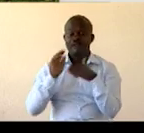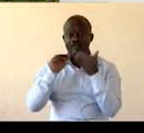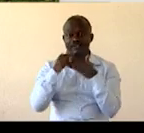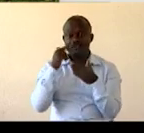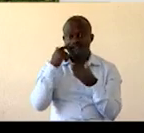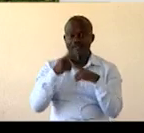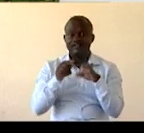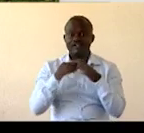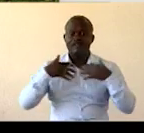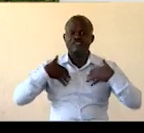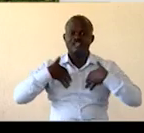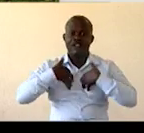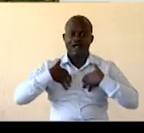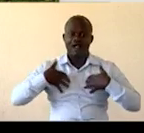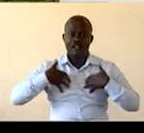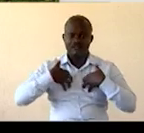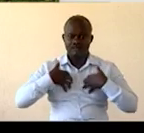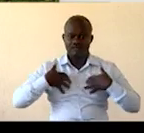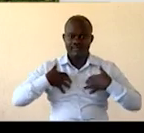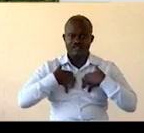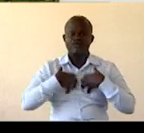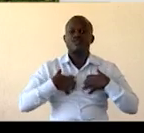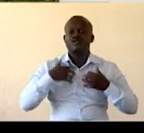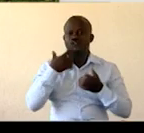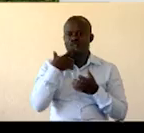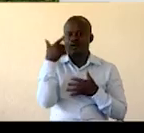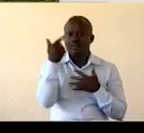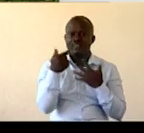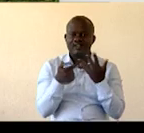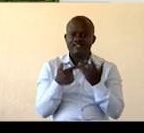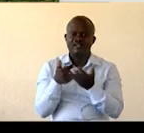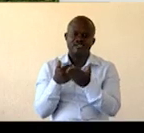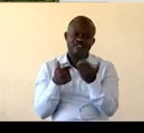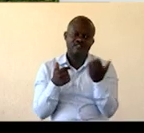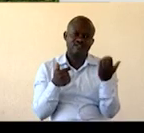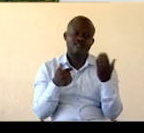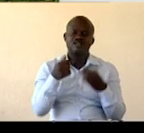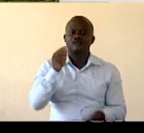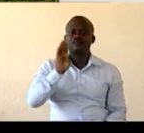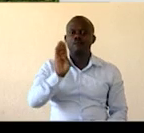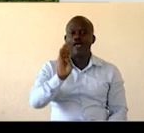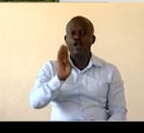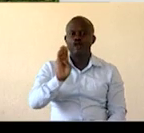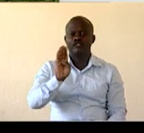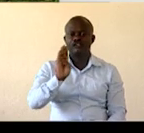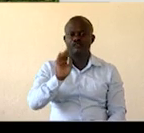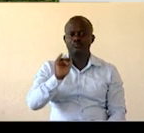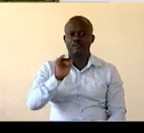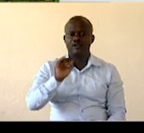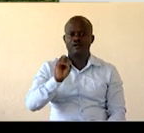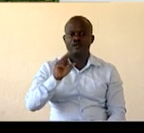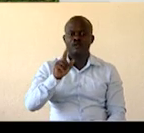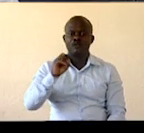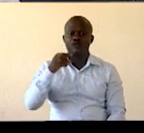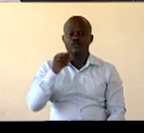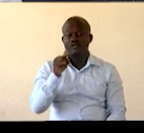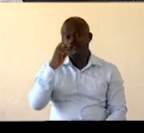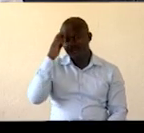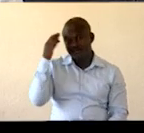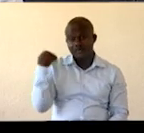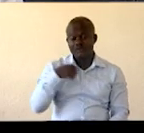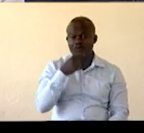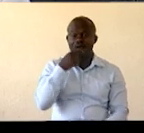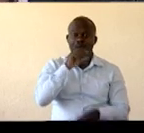animals. So that is biology. Remember, when we talk